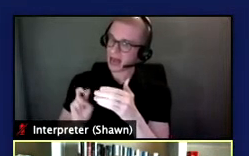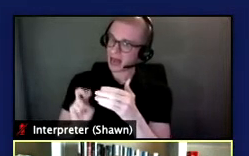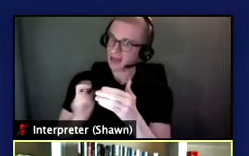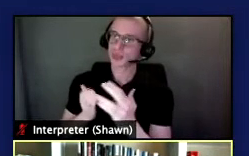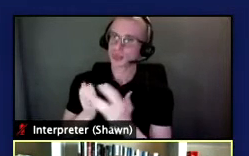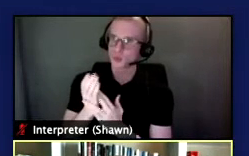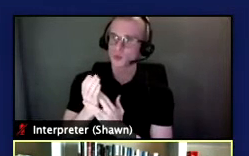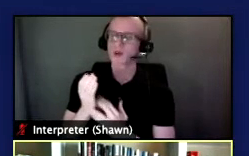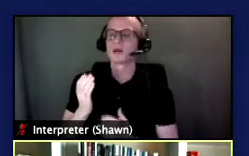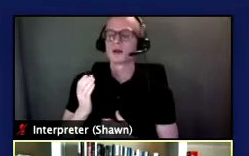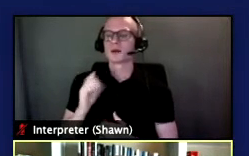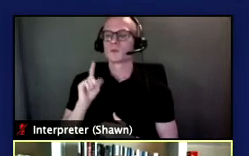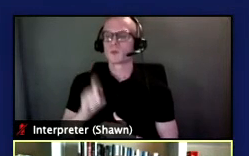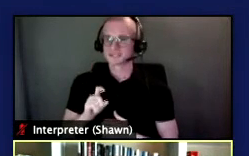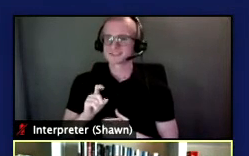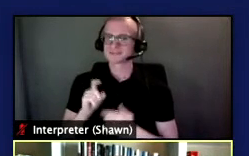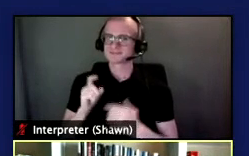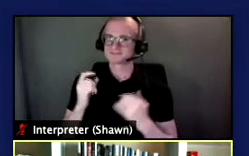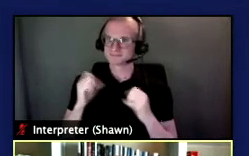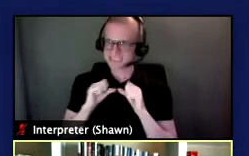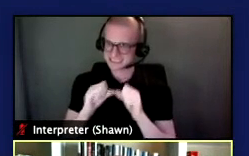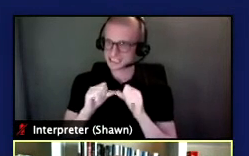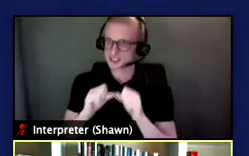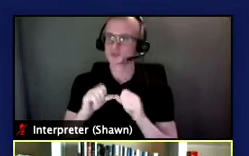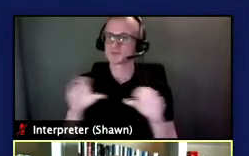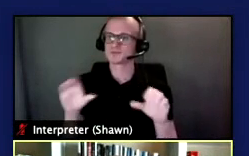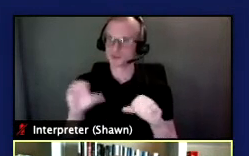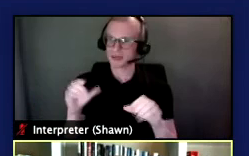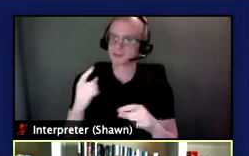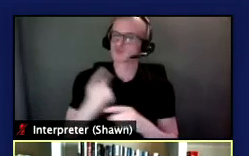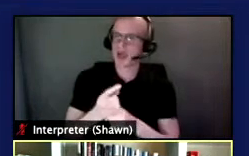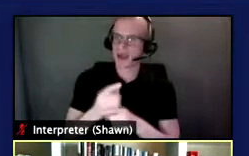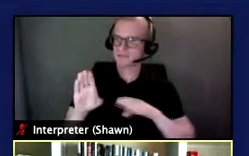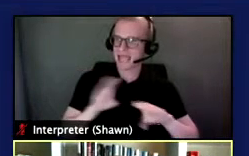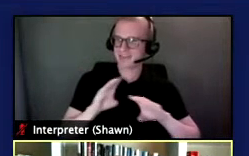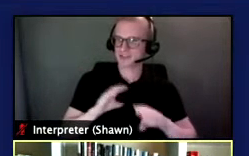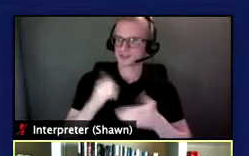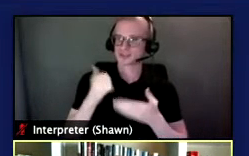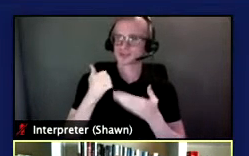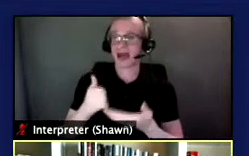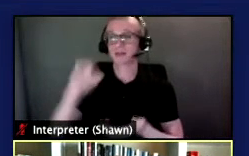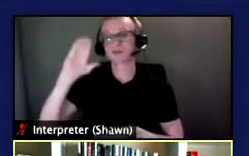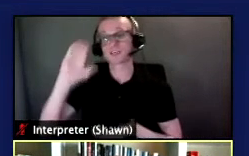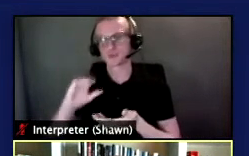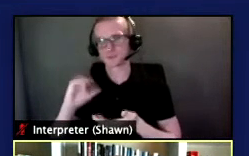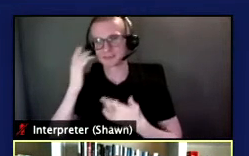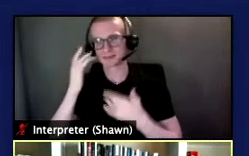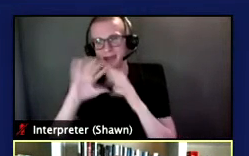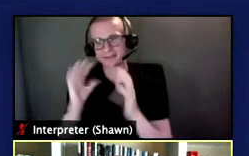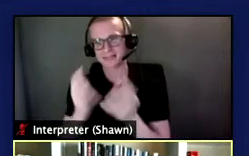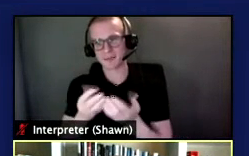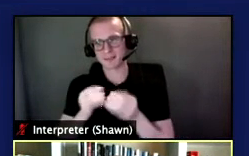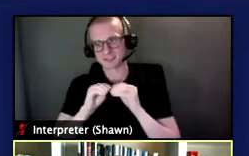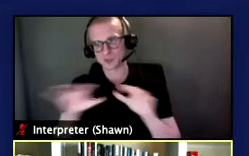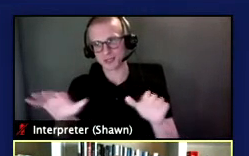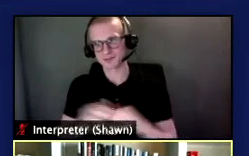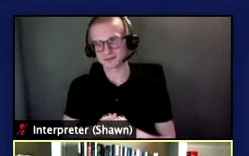practicing the right behaviors to reduce as much as we can this pandemic. And with that, I'll turn it back to